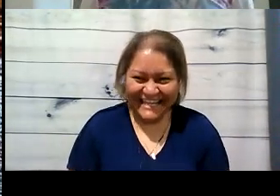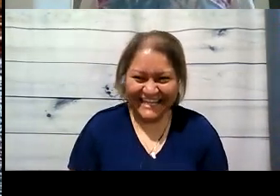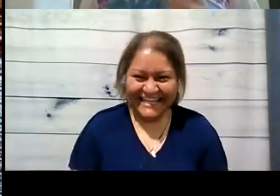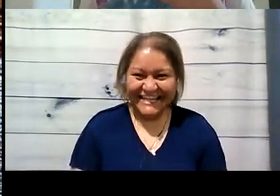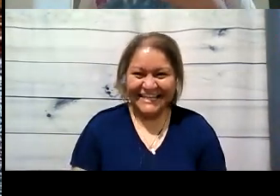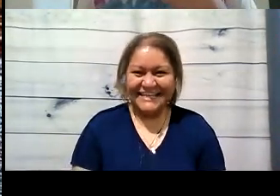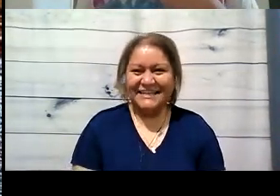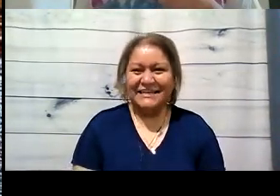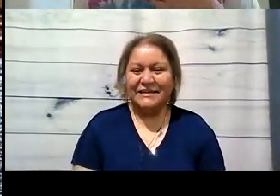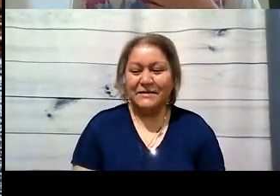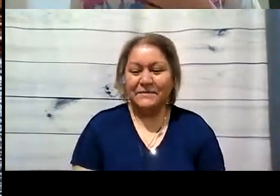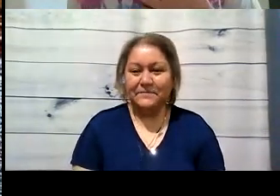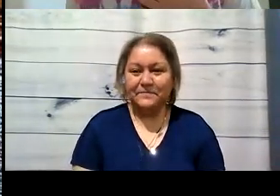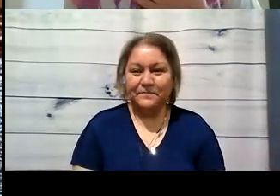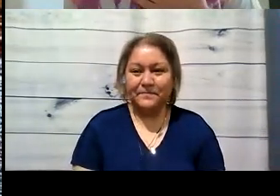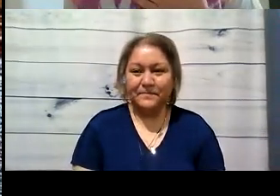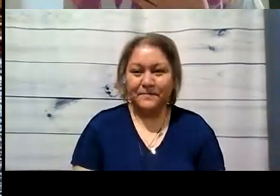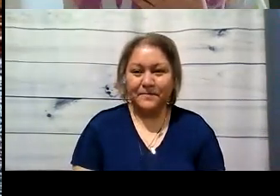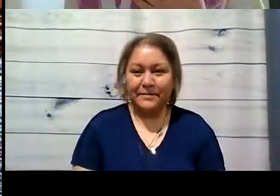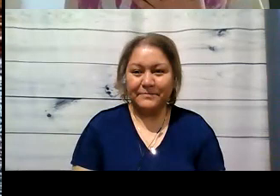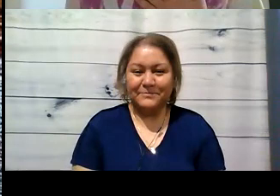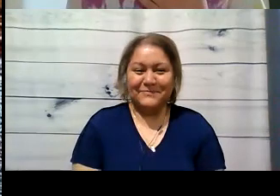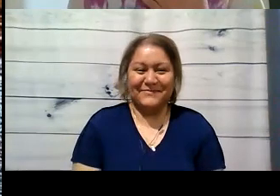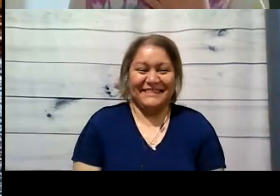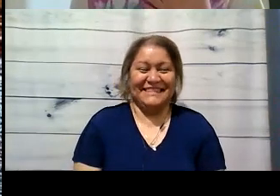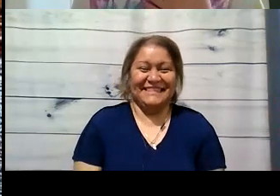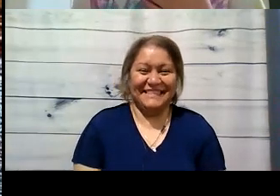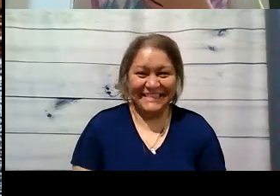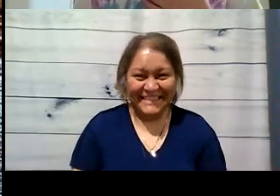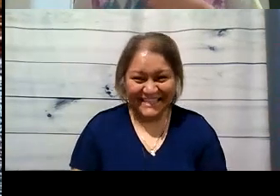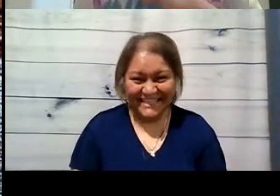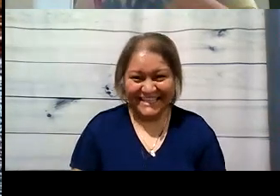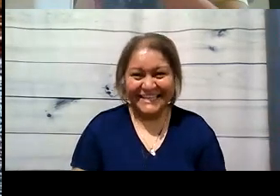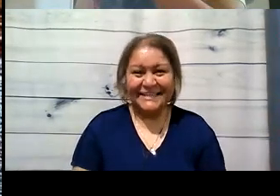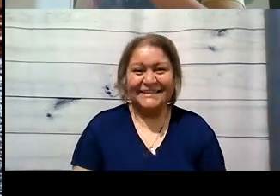And then we're going to start on the, that air was a little dry. It dried my